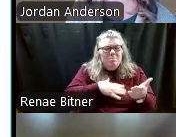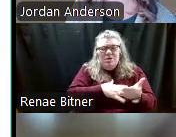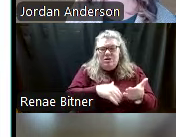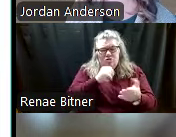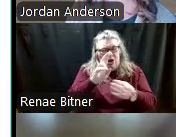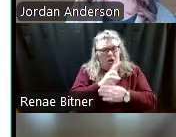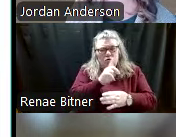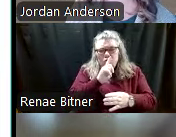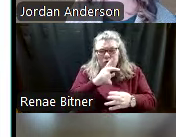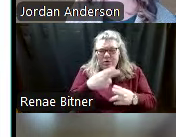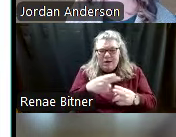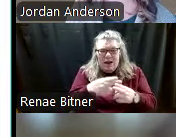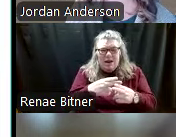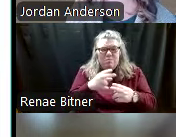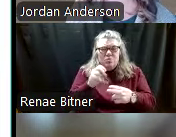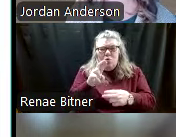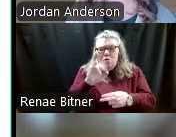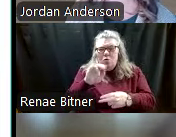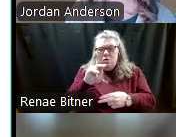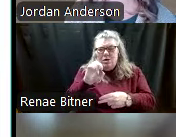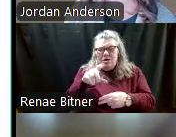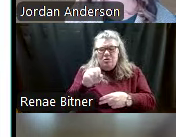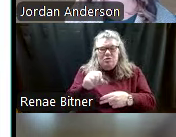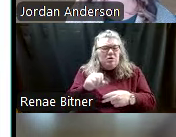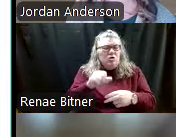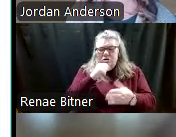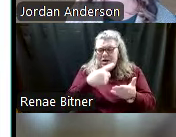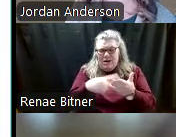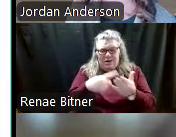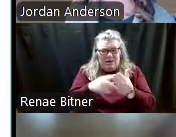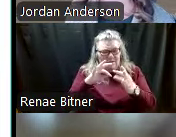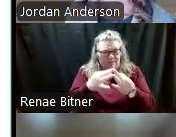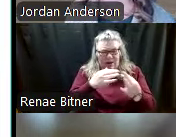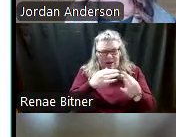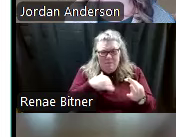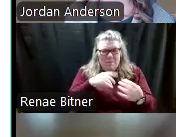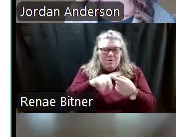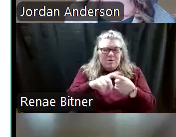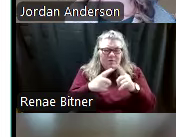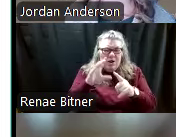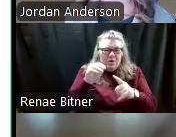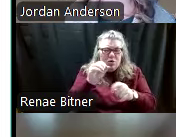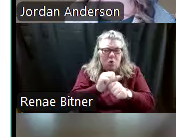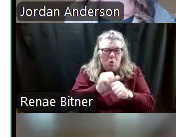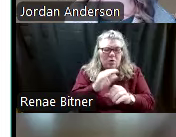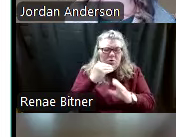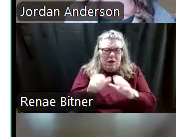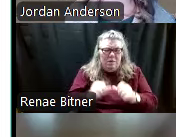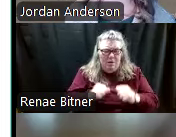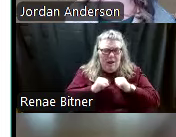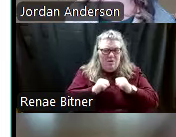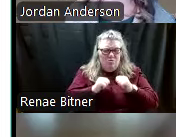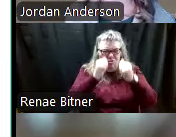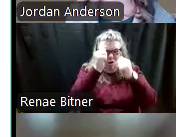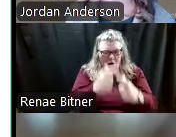or initials. Please do not identify any individual's family members, friends, coworkers, or email addresses. Your attention